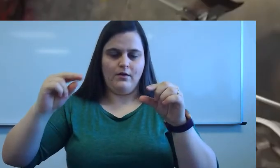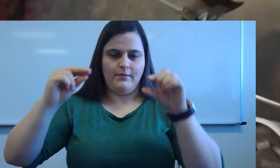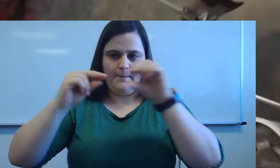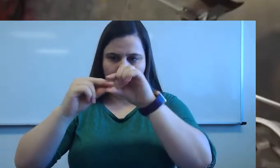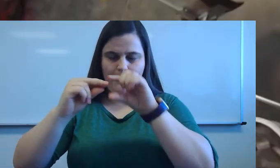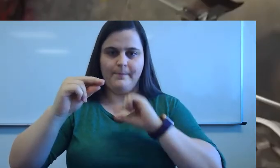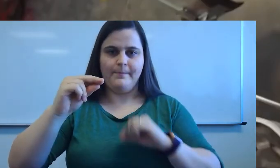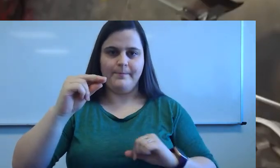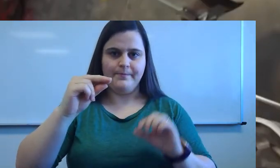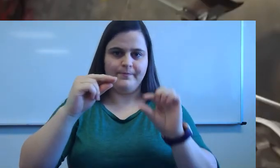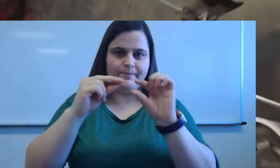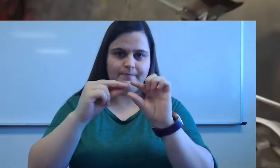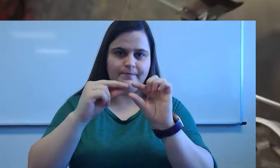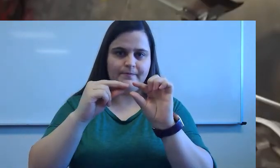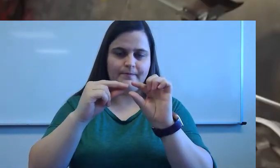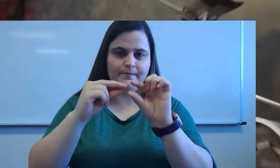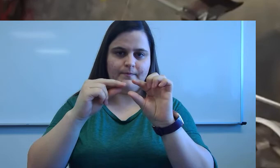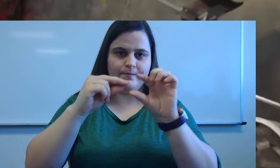Put it on the tool.